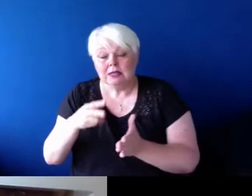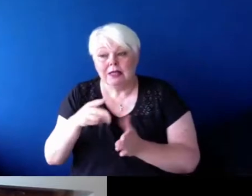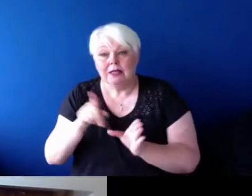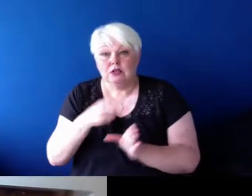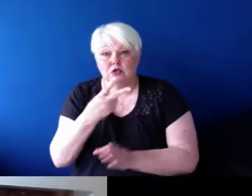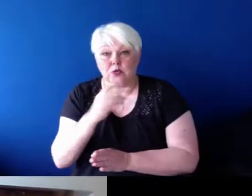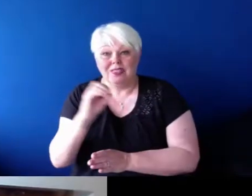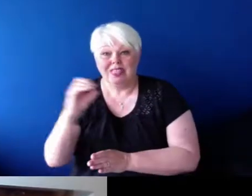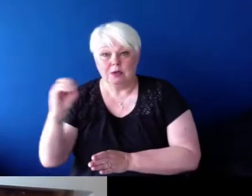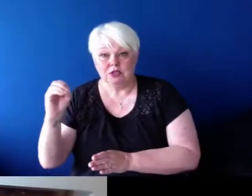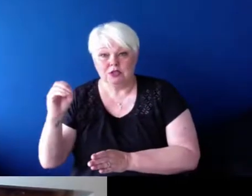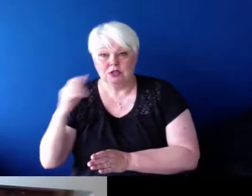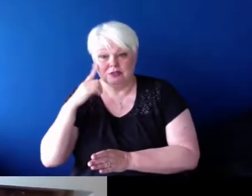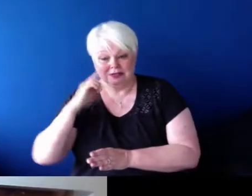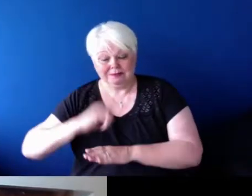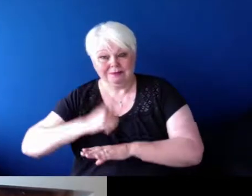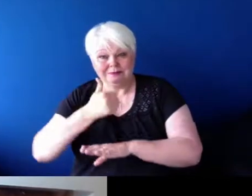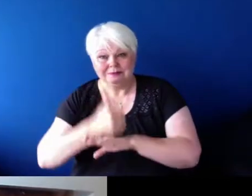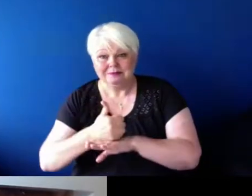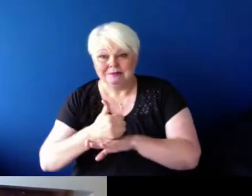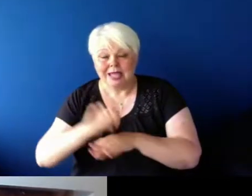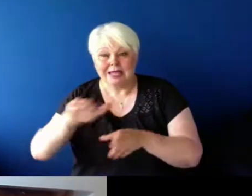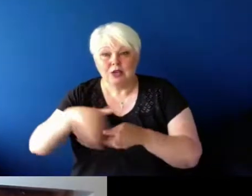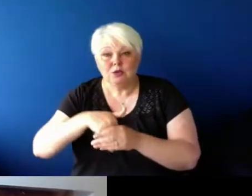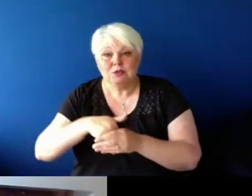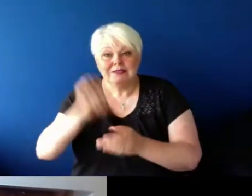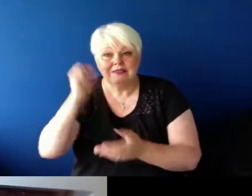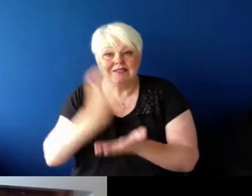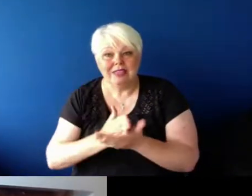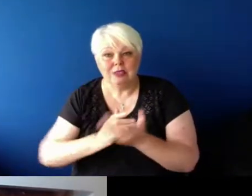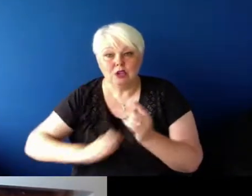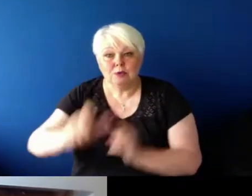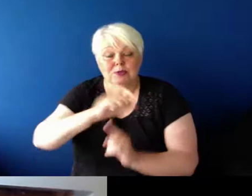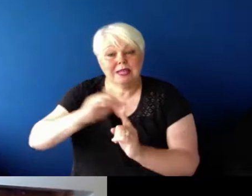founded Somewhere Else, an inclusive faith community in Liverpool,